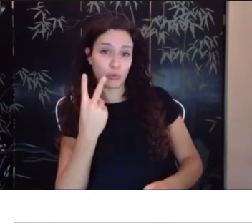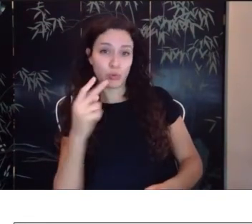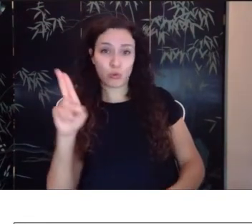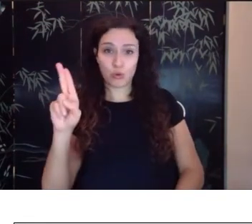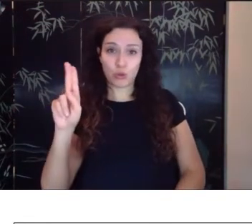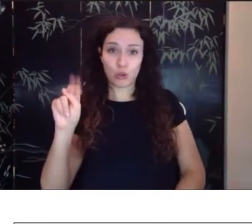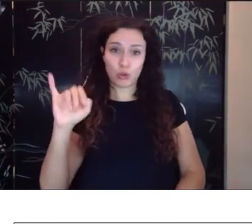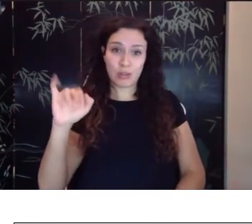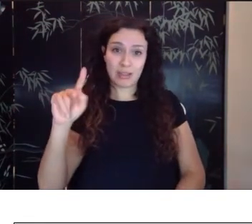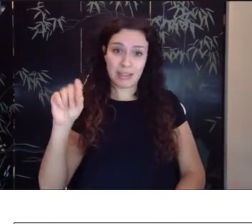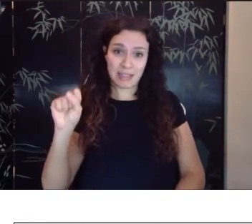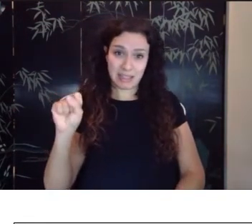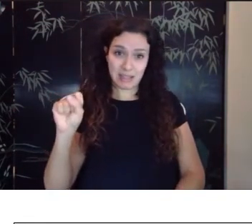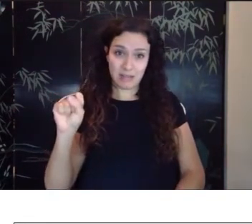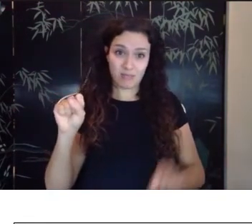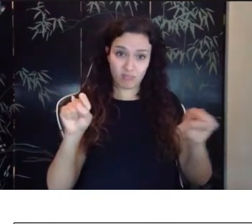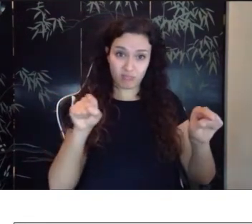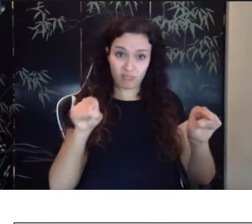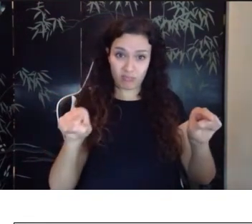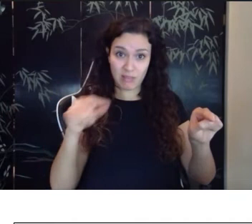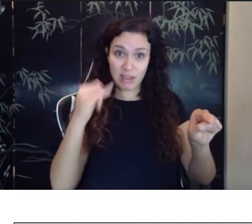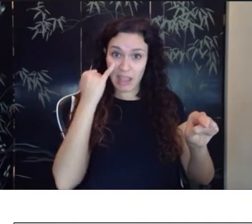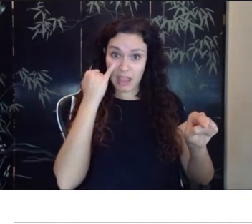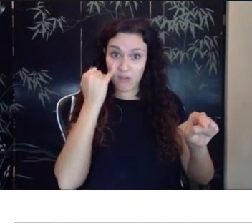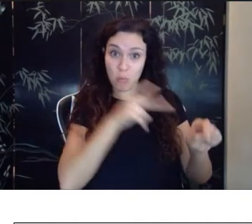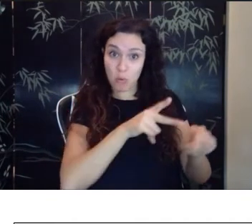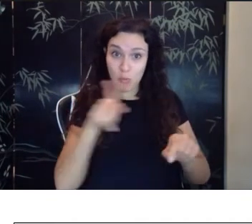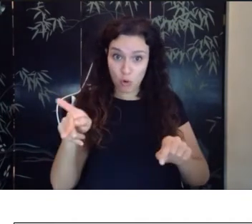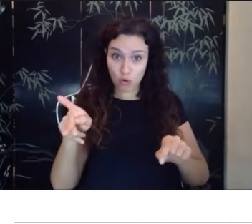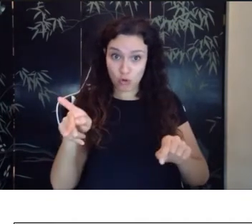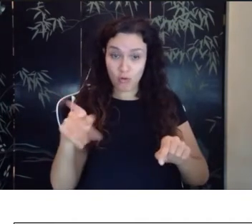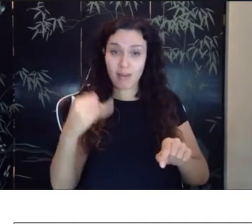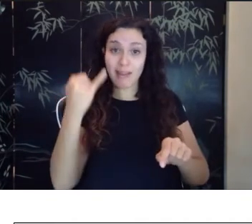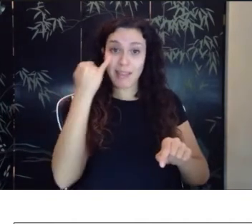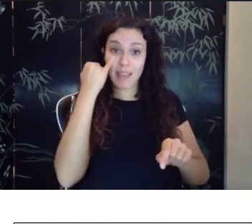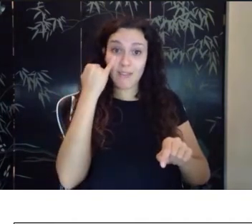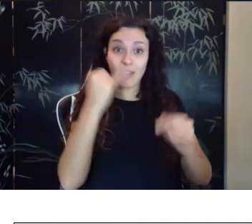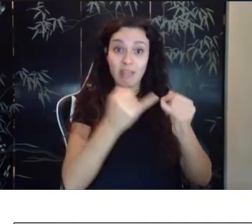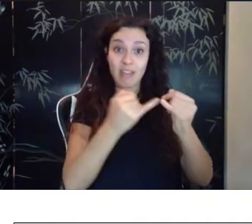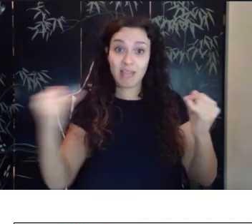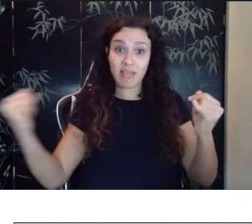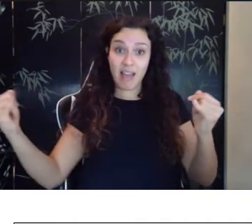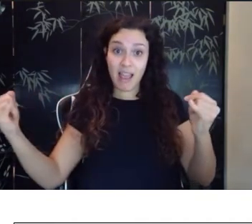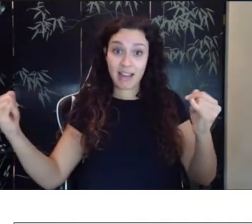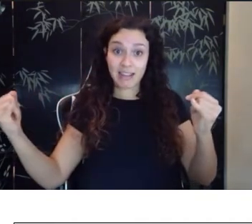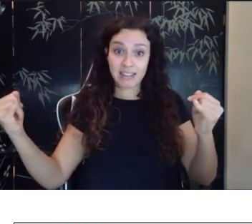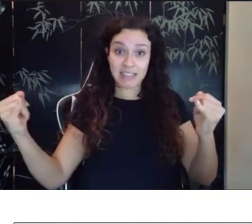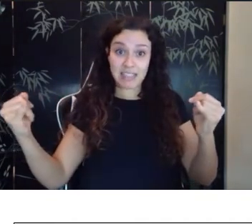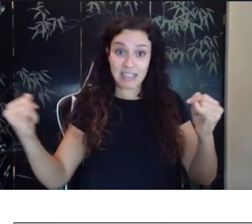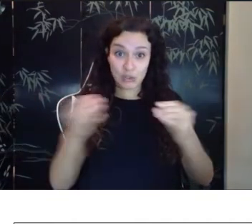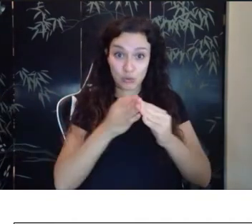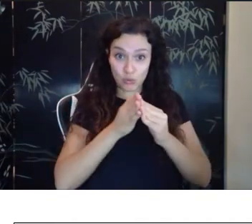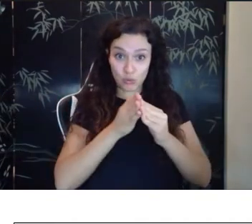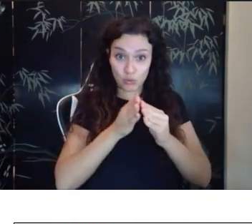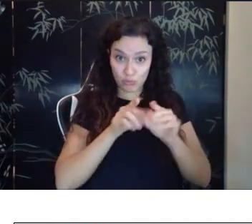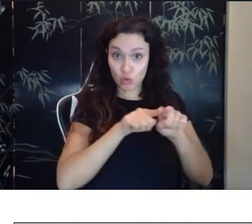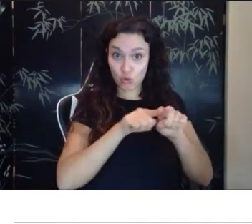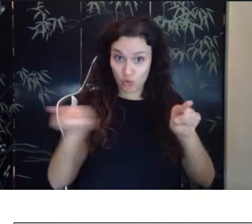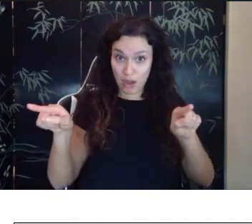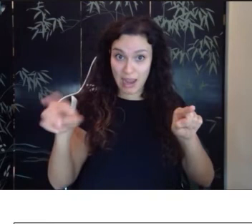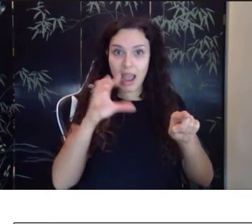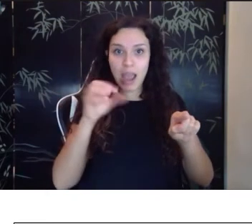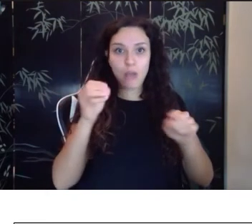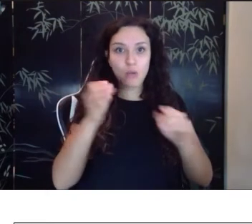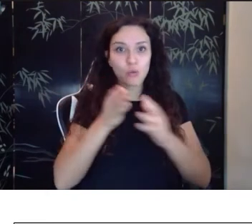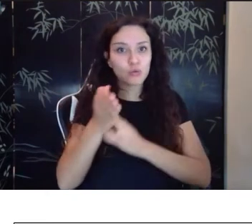so two different units, are proportional to each other on a graph if it is a straight line and if it goes through the